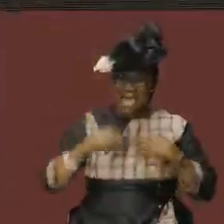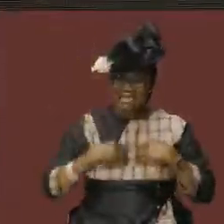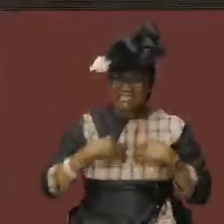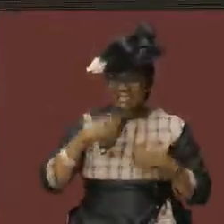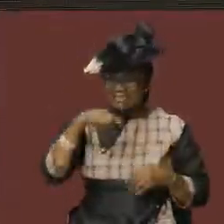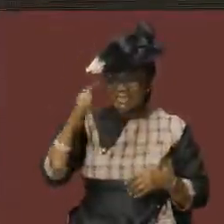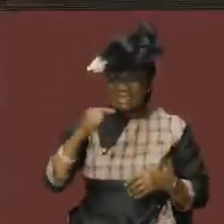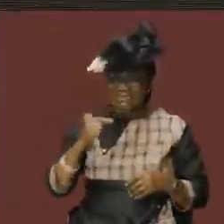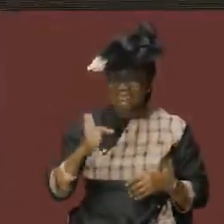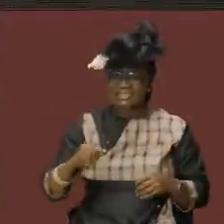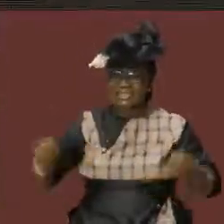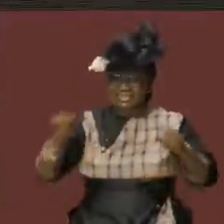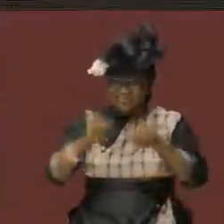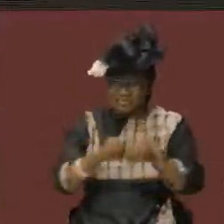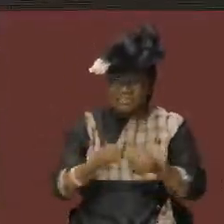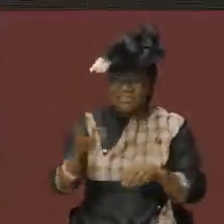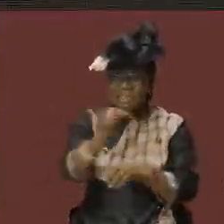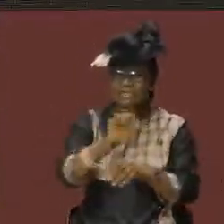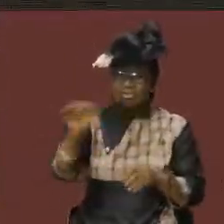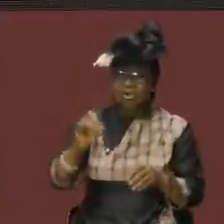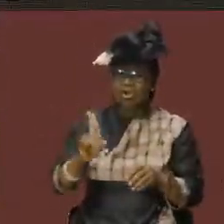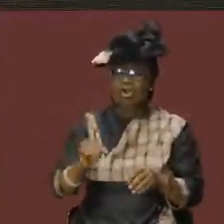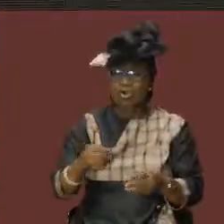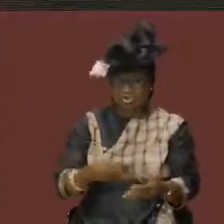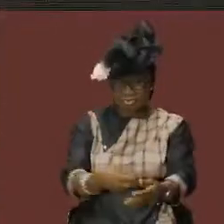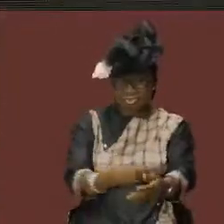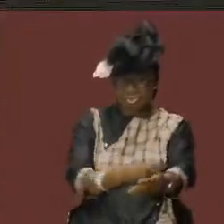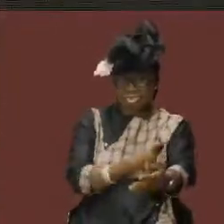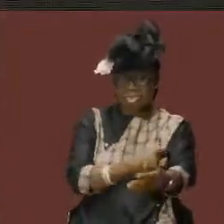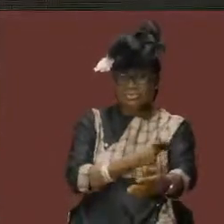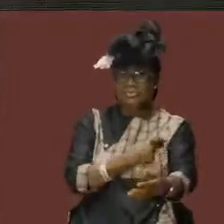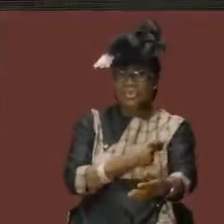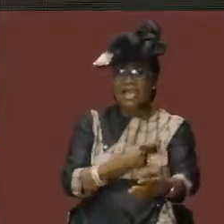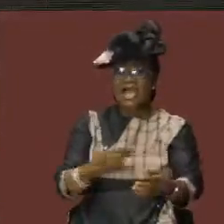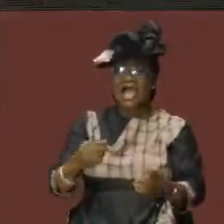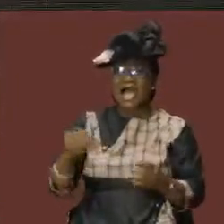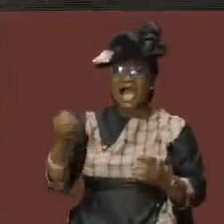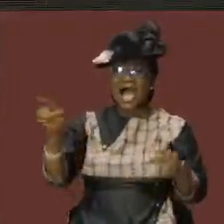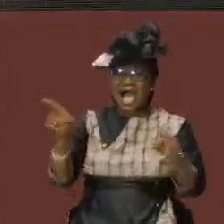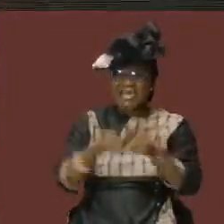Also take your flocks and your herds, as ye have said,